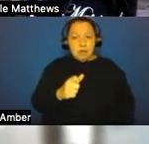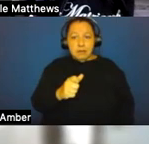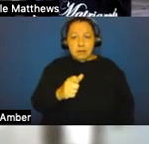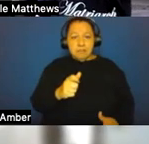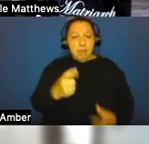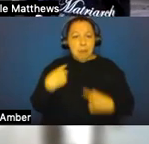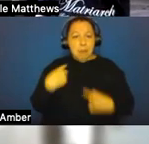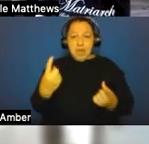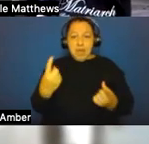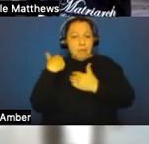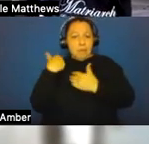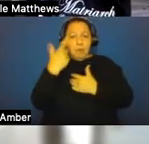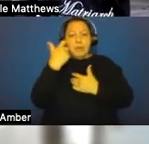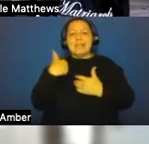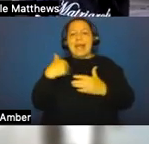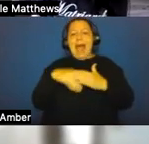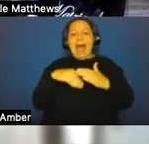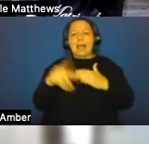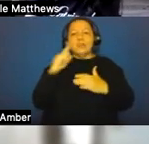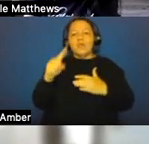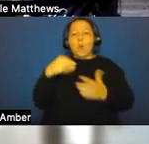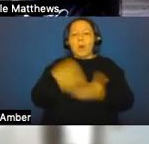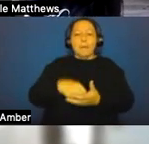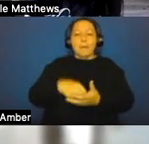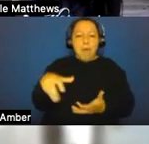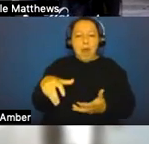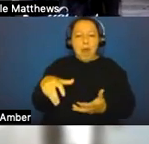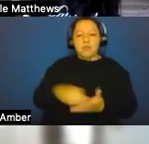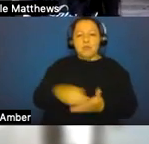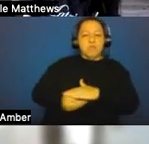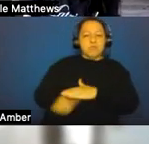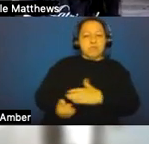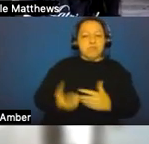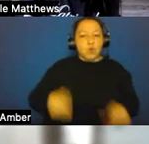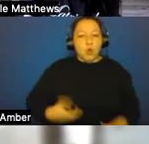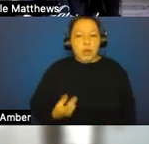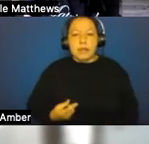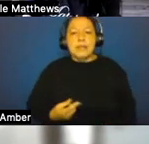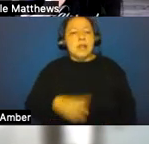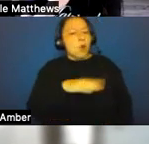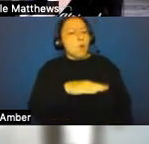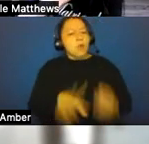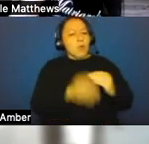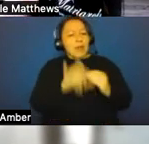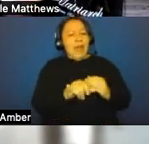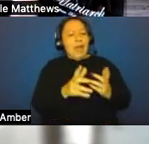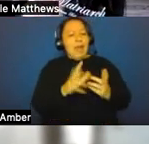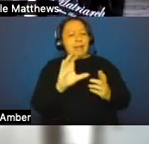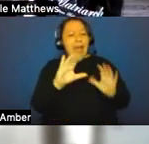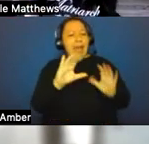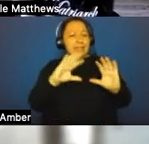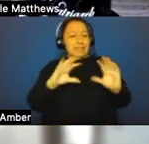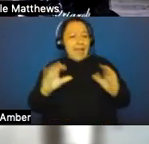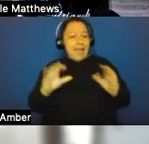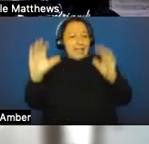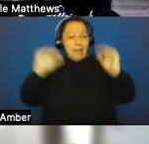money. Well, can I add just something I was thinking about in terms of classism? It even shows up in our advocacy unintended,